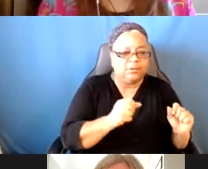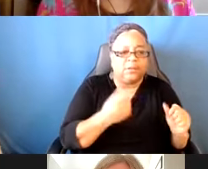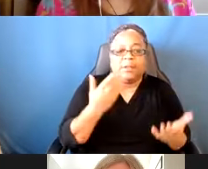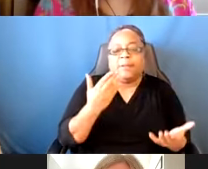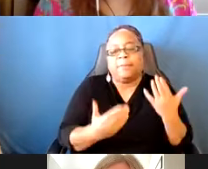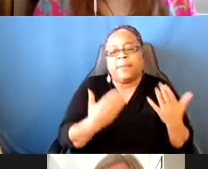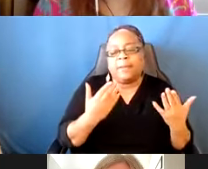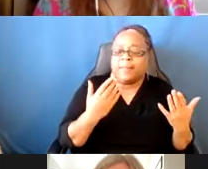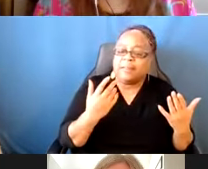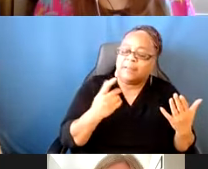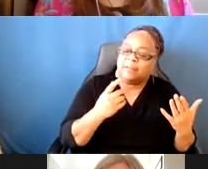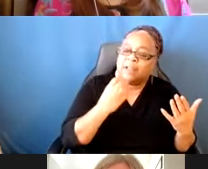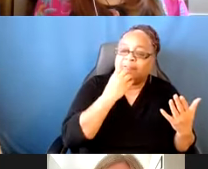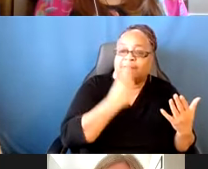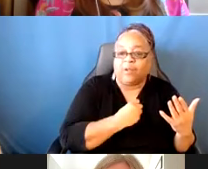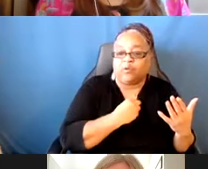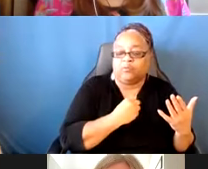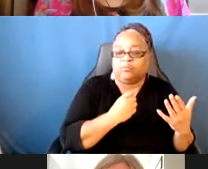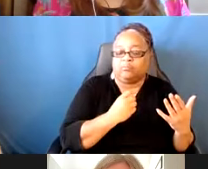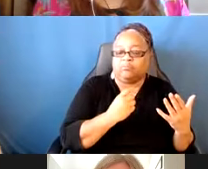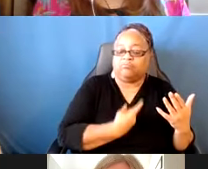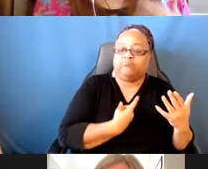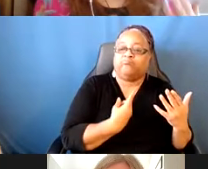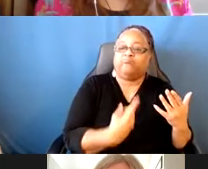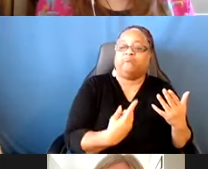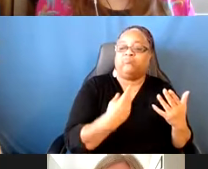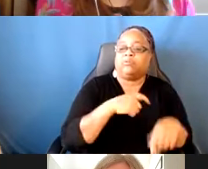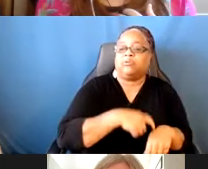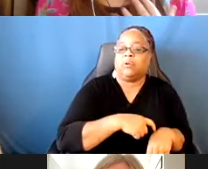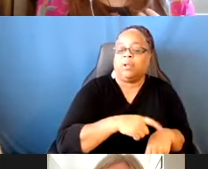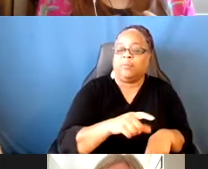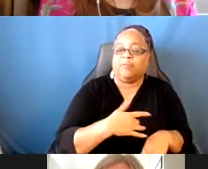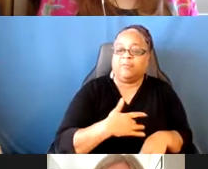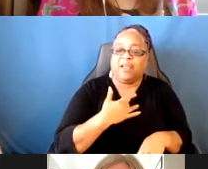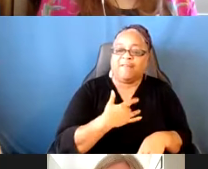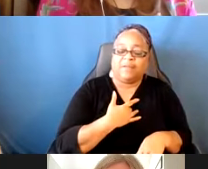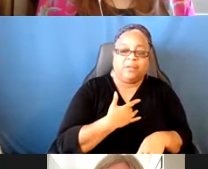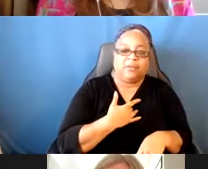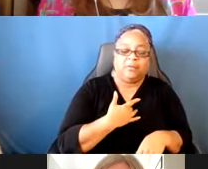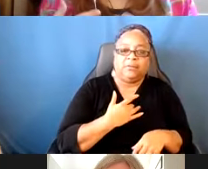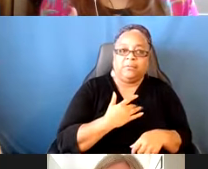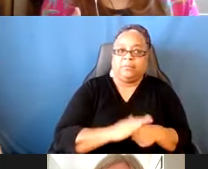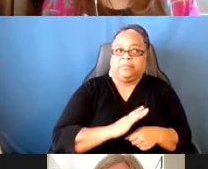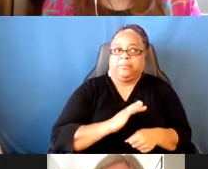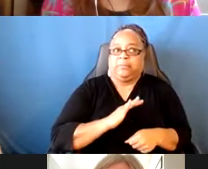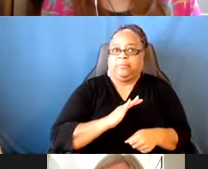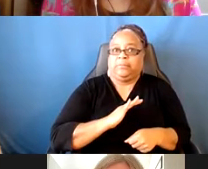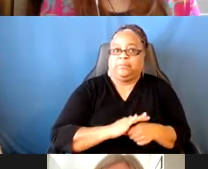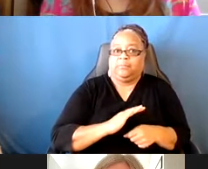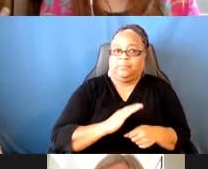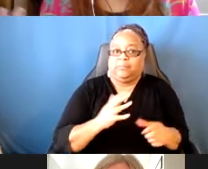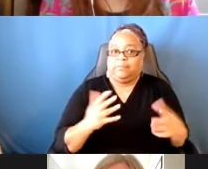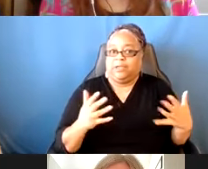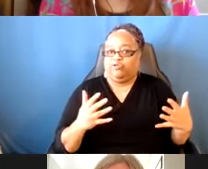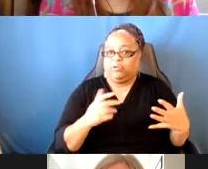really value their alone time. If they're feeling elevated or unsafe, their first response